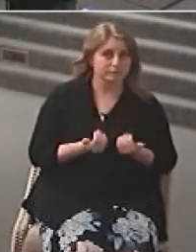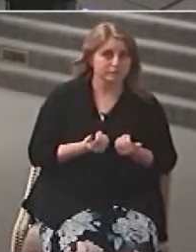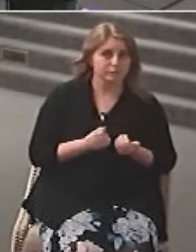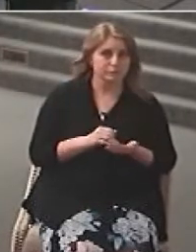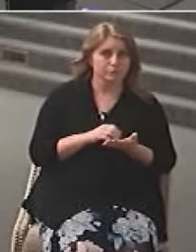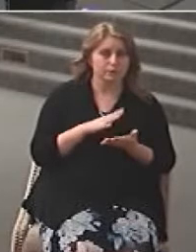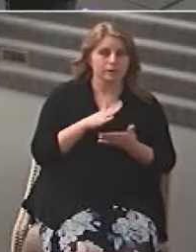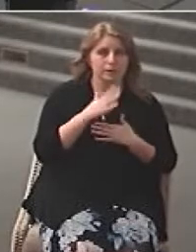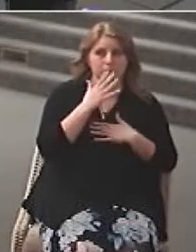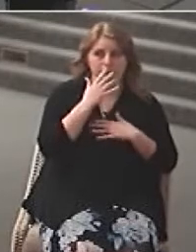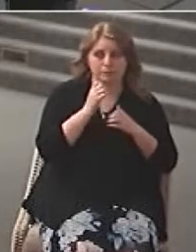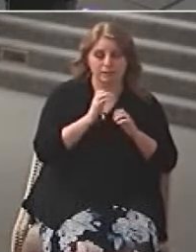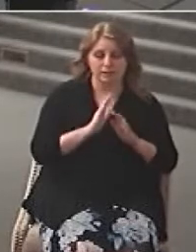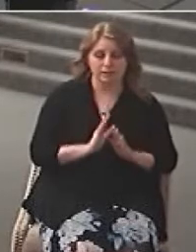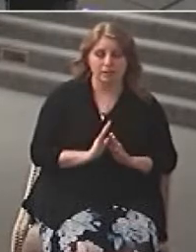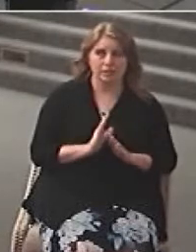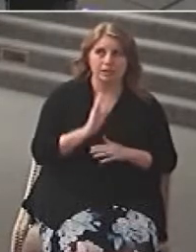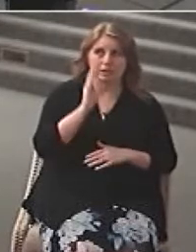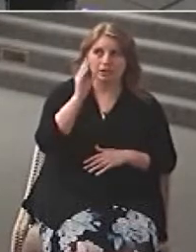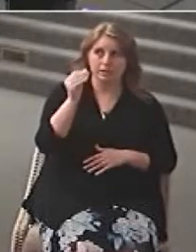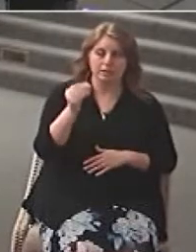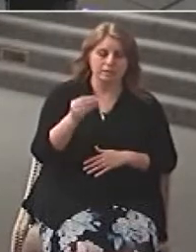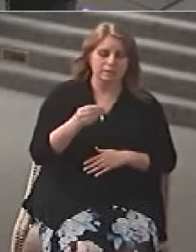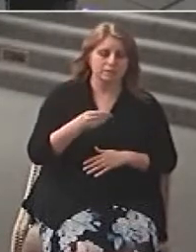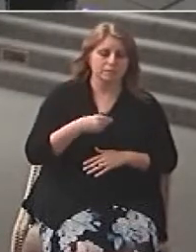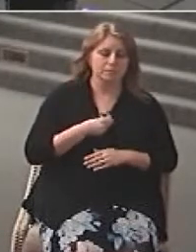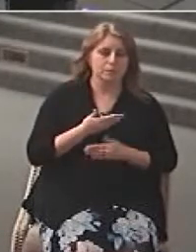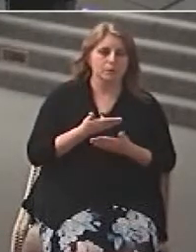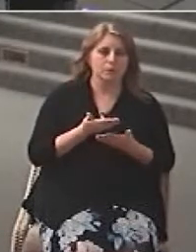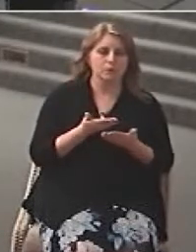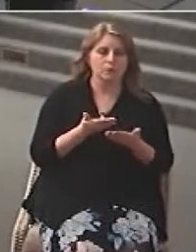rich blessing to me he